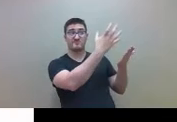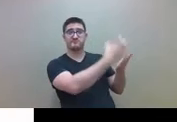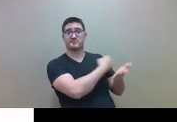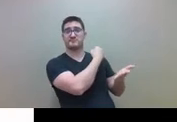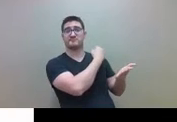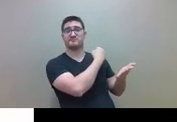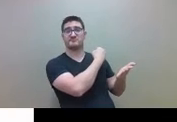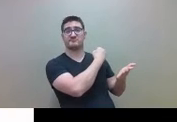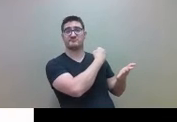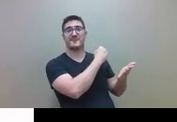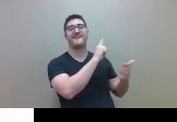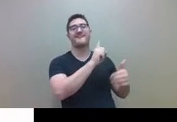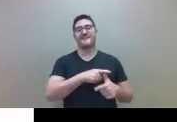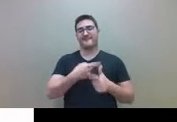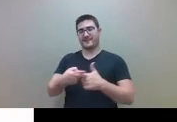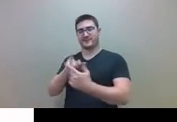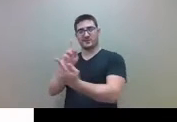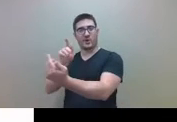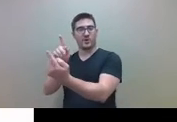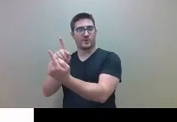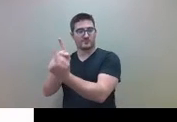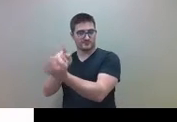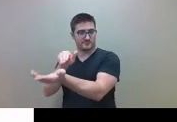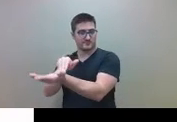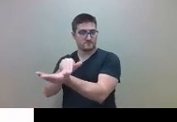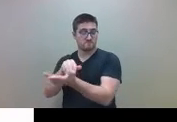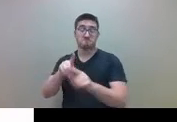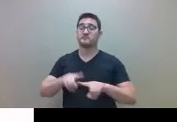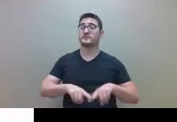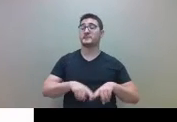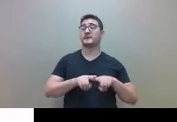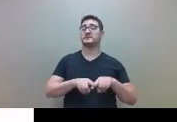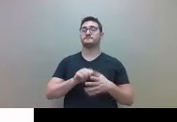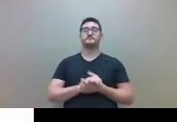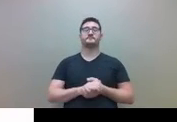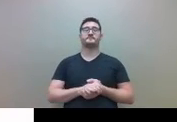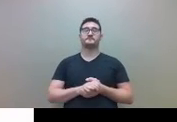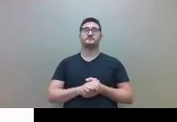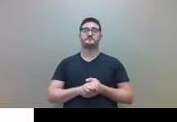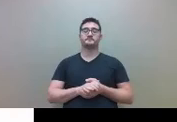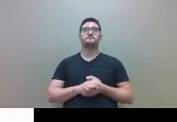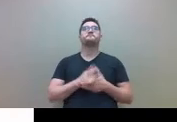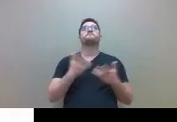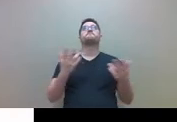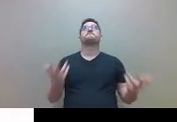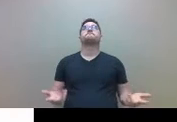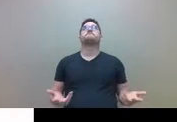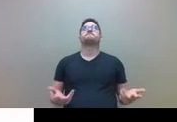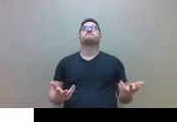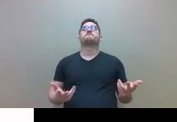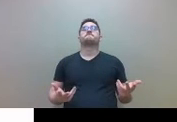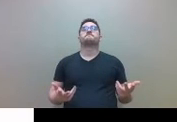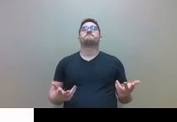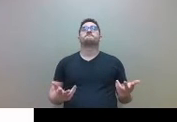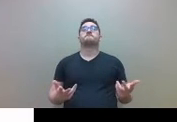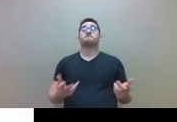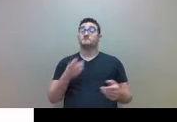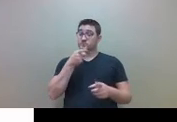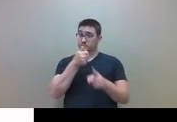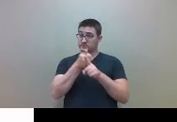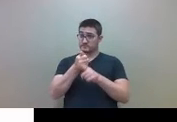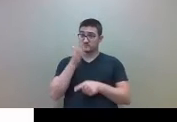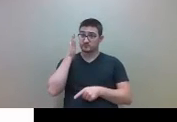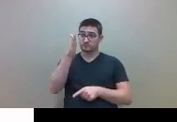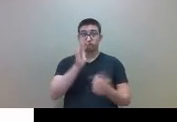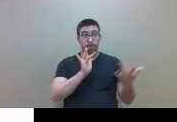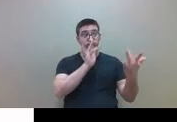of help, okay? Going back to the barriers, like how likely are you to seek help? What are the reasons